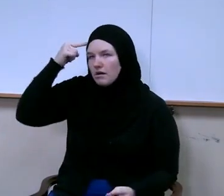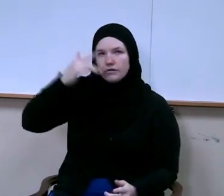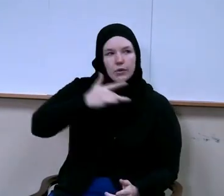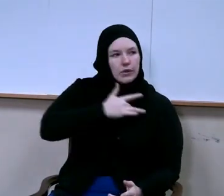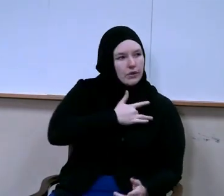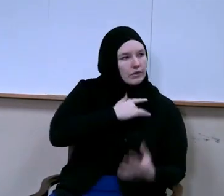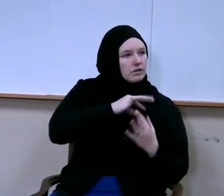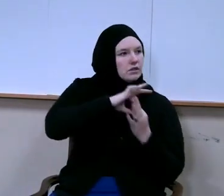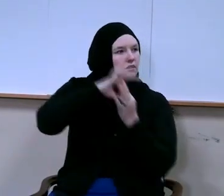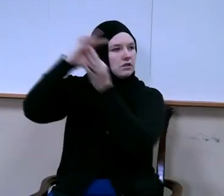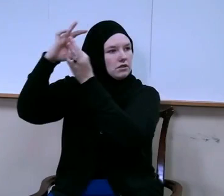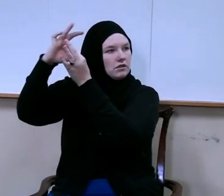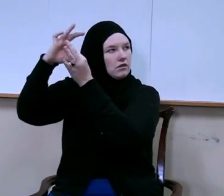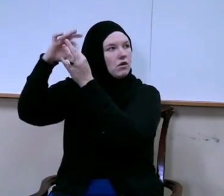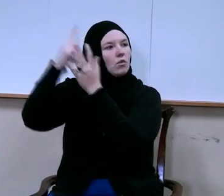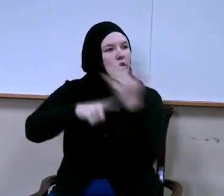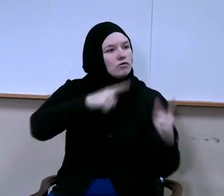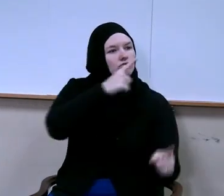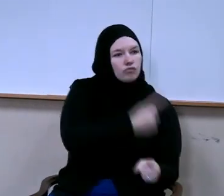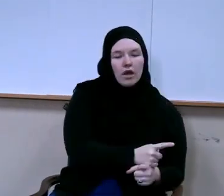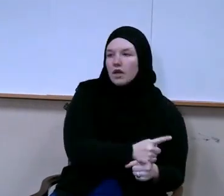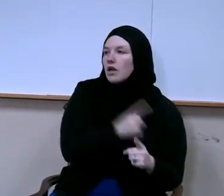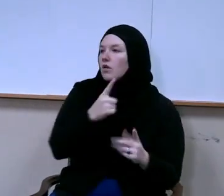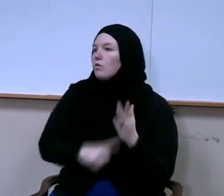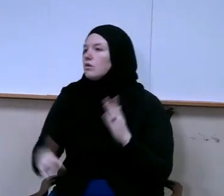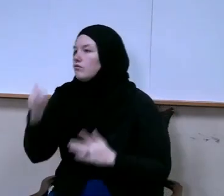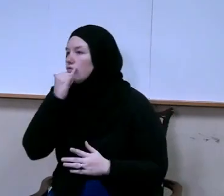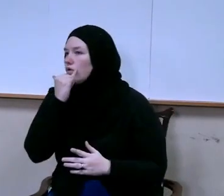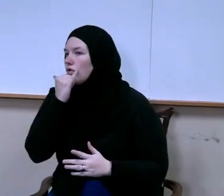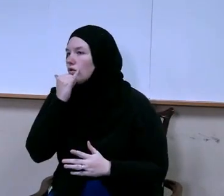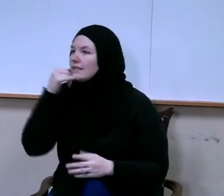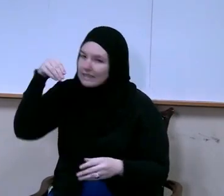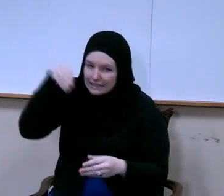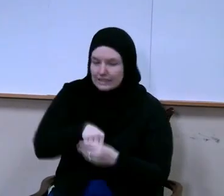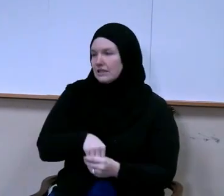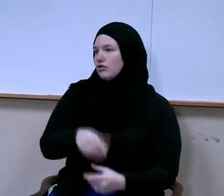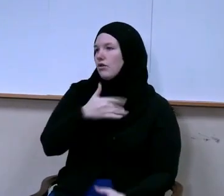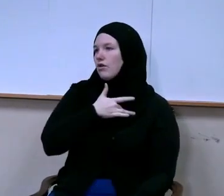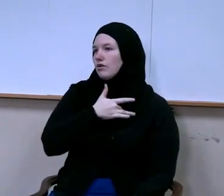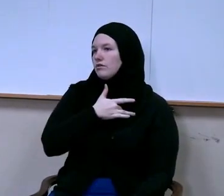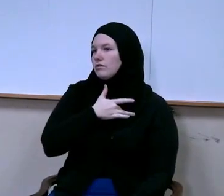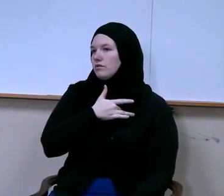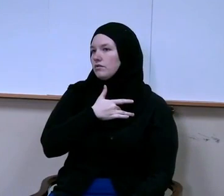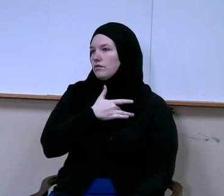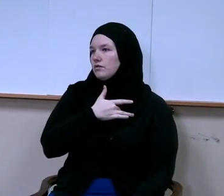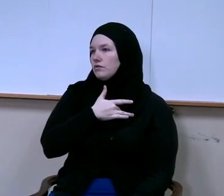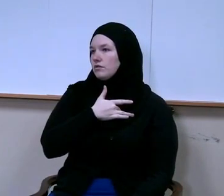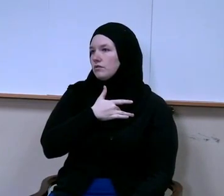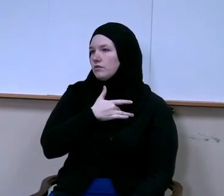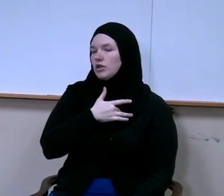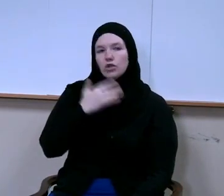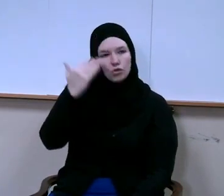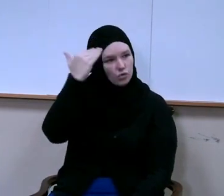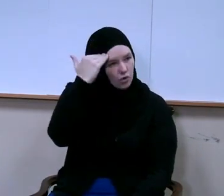reference for what is right and what is wrong is embedded in your heart. This is where the fitrah is. It is fitrat